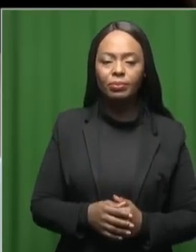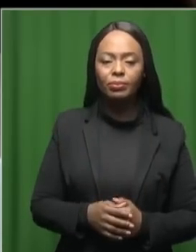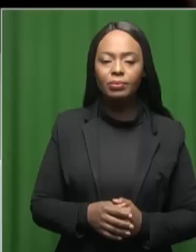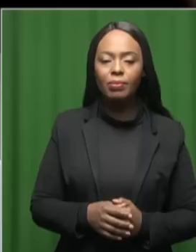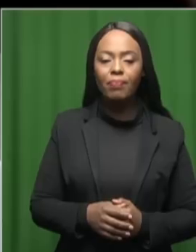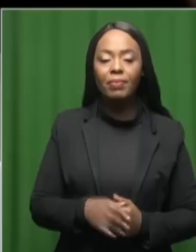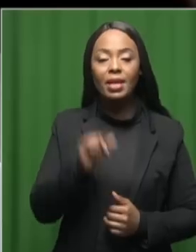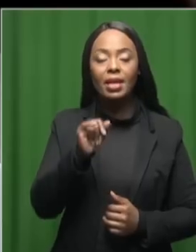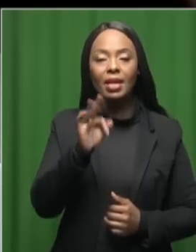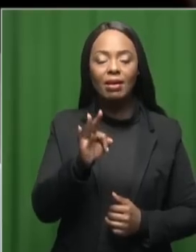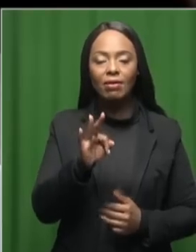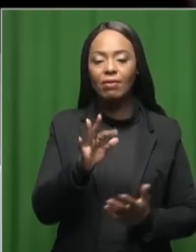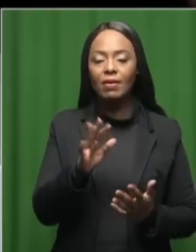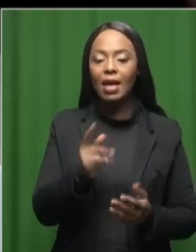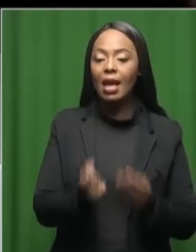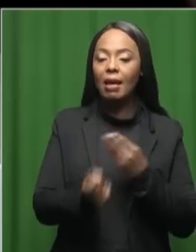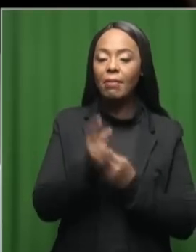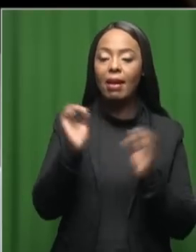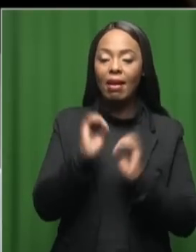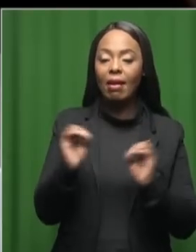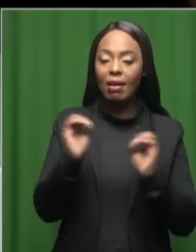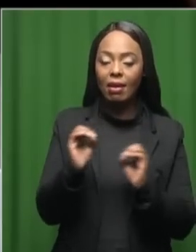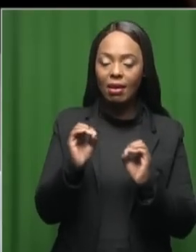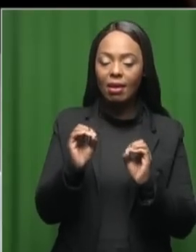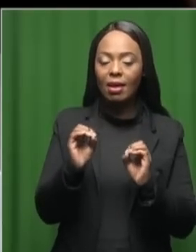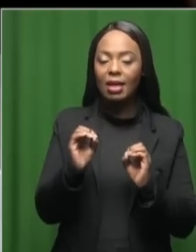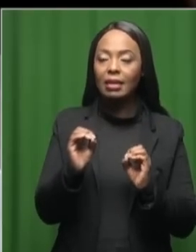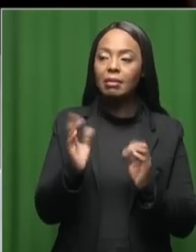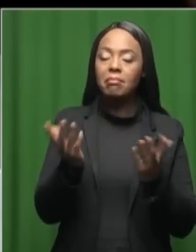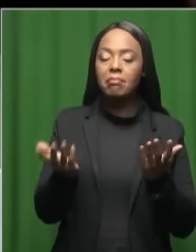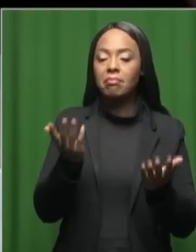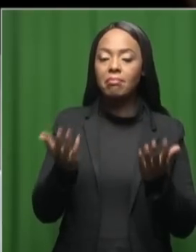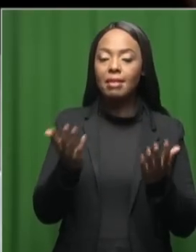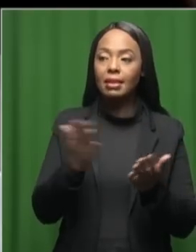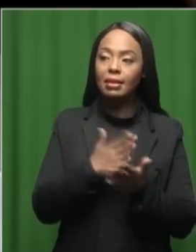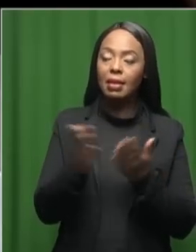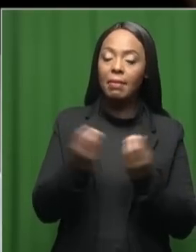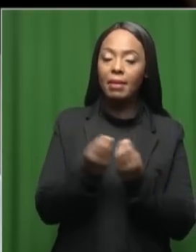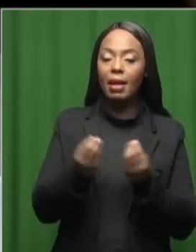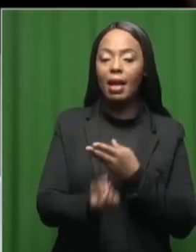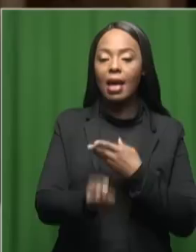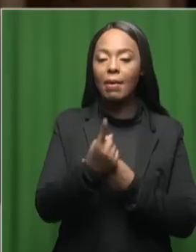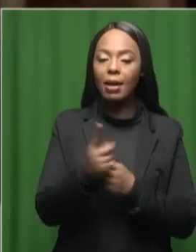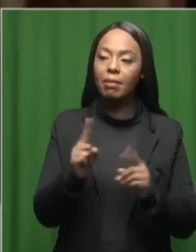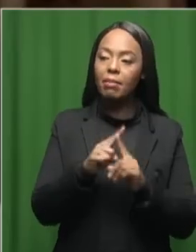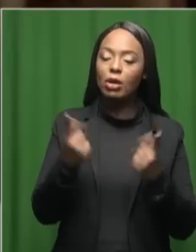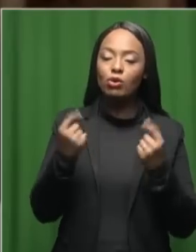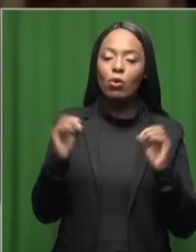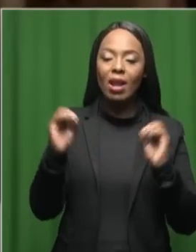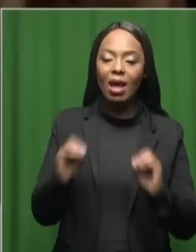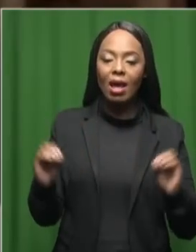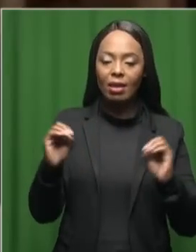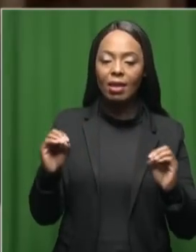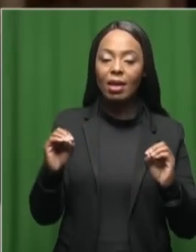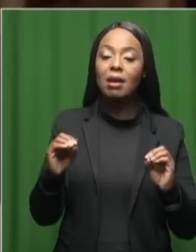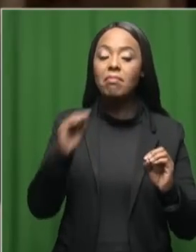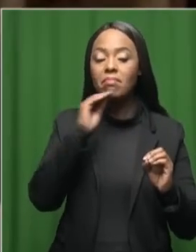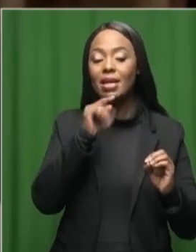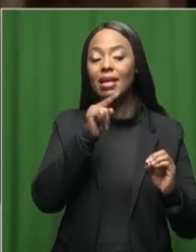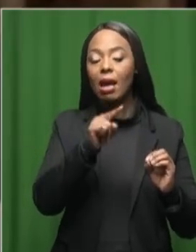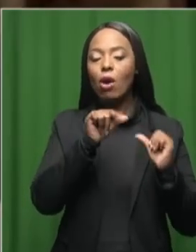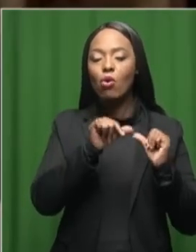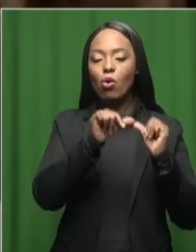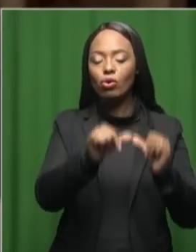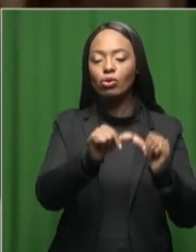If there is no consequence management, if such things happen and nothing is done, they will continue to